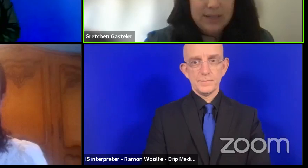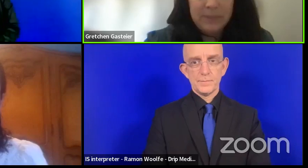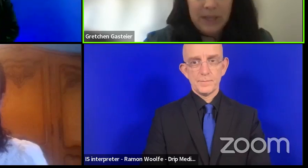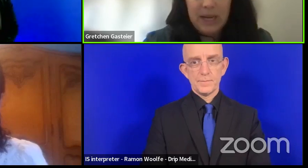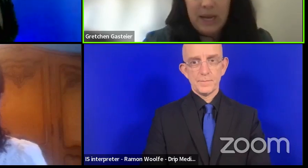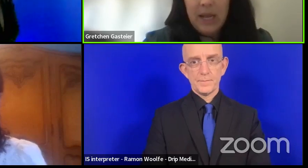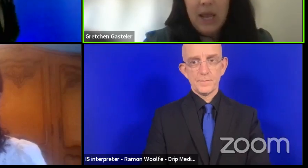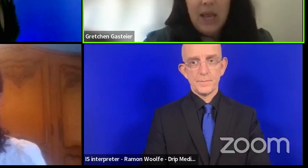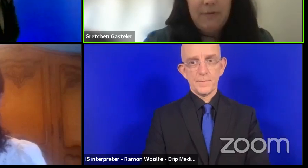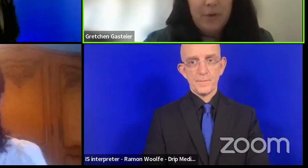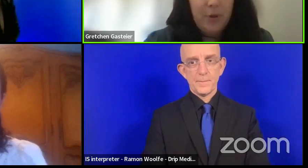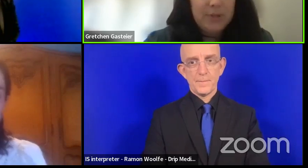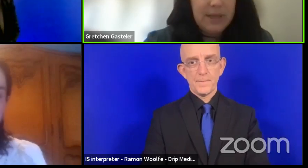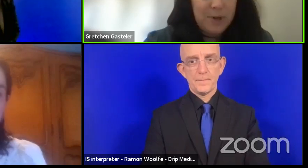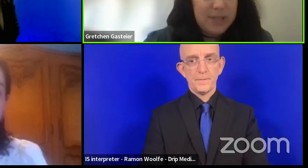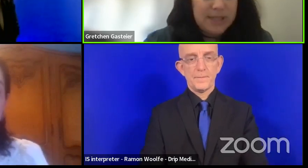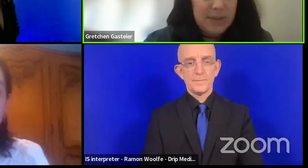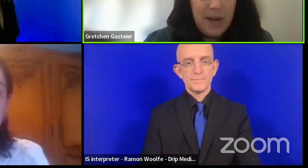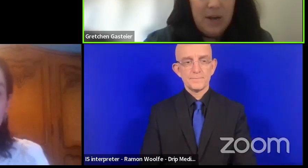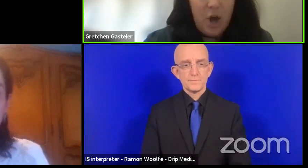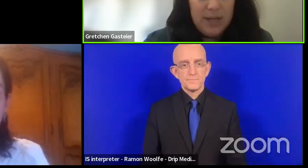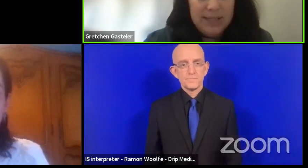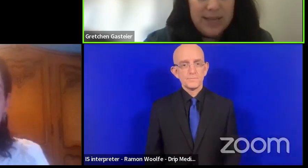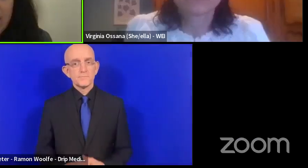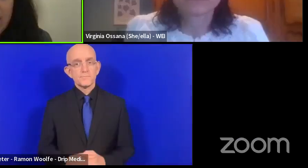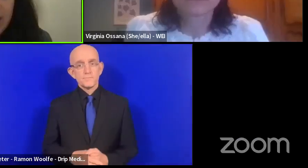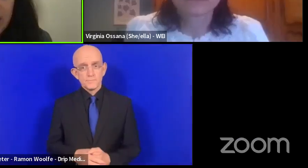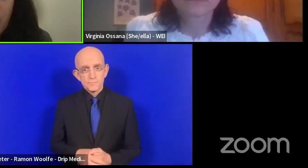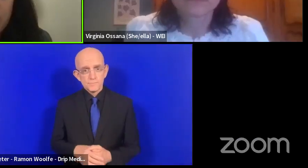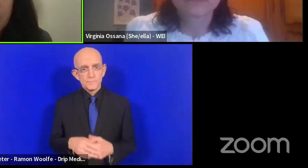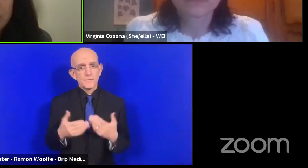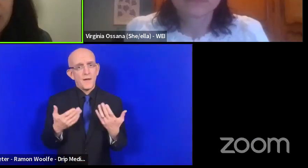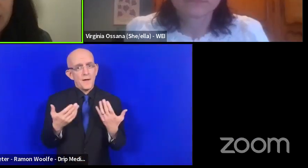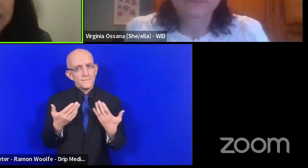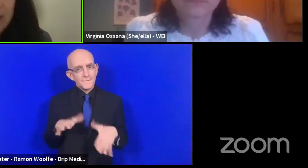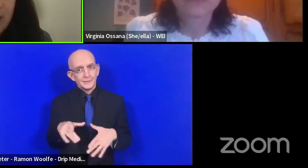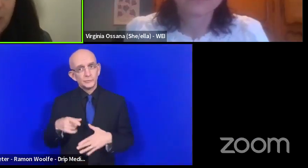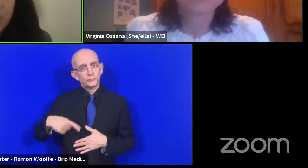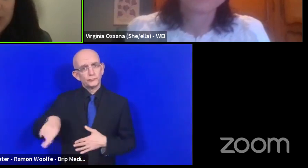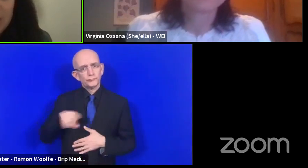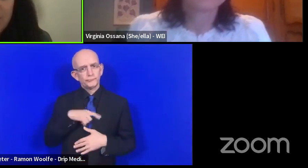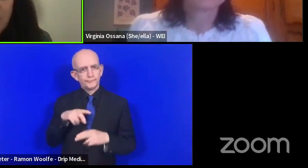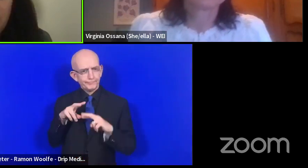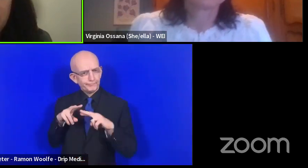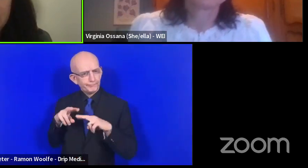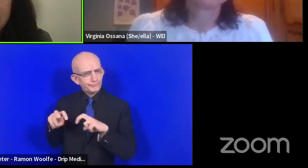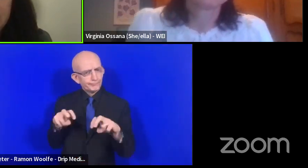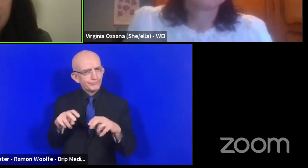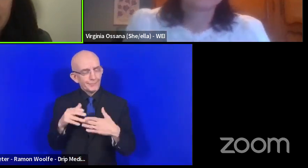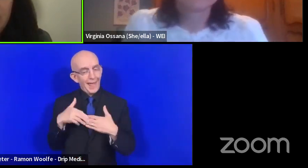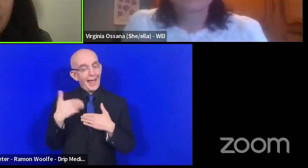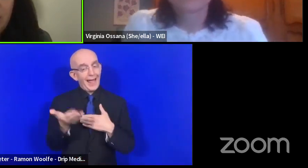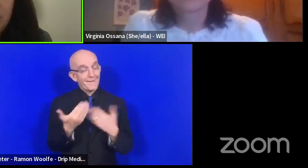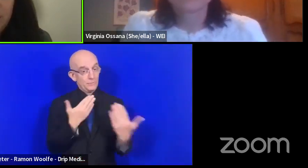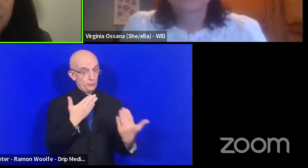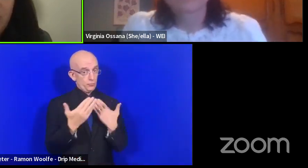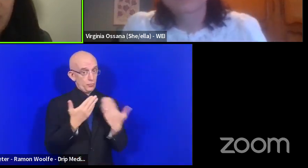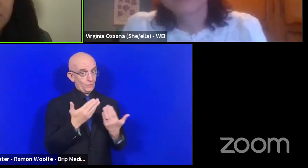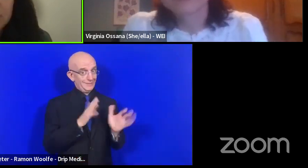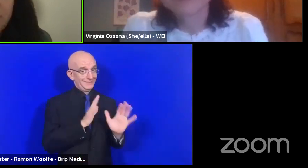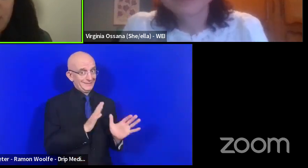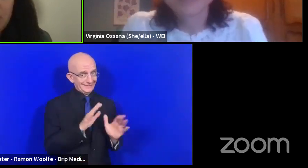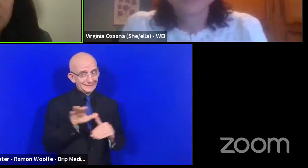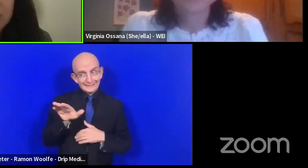around accessibility. For those that participated on site, 81% were satisfied with accessibility of